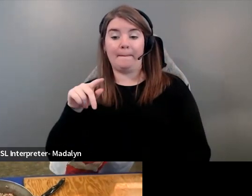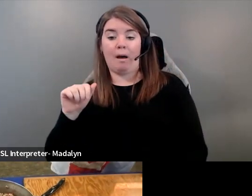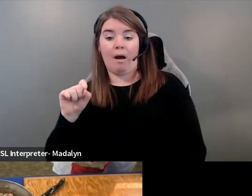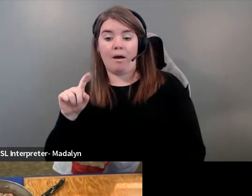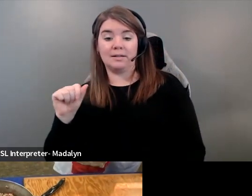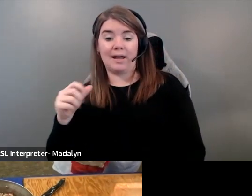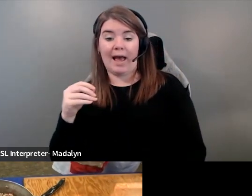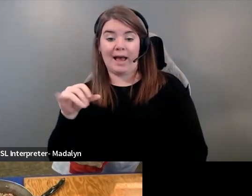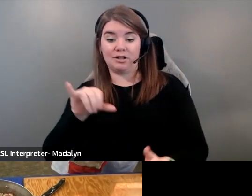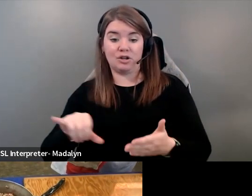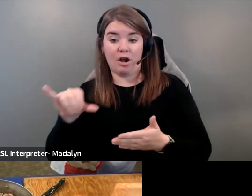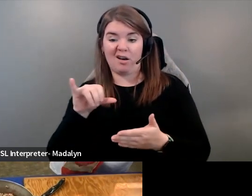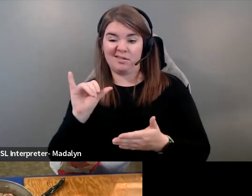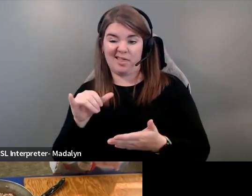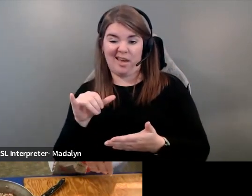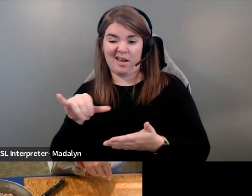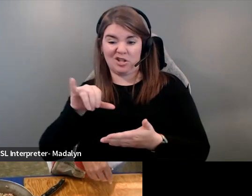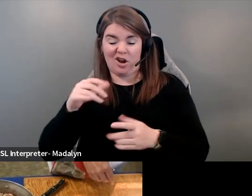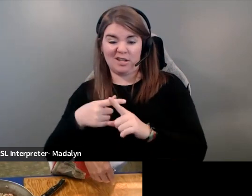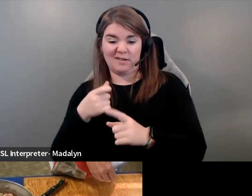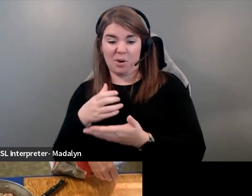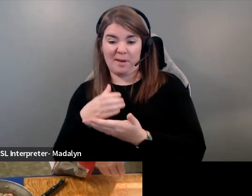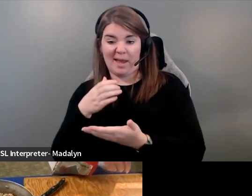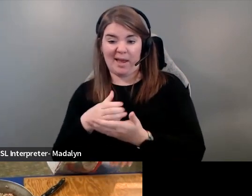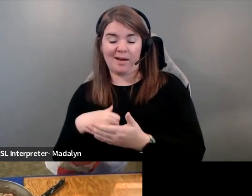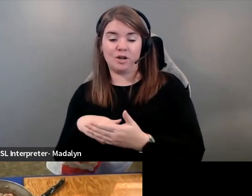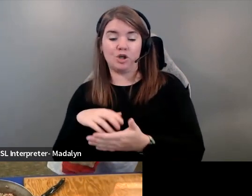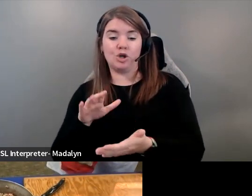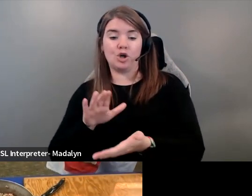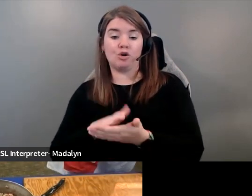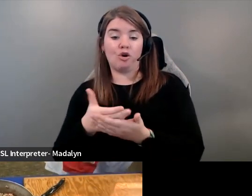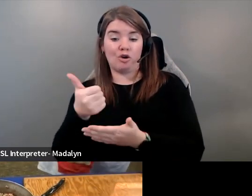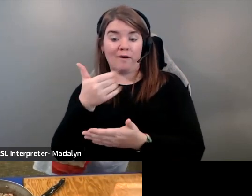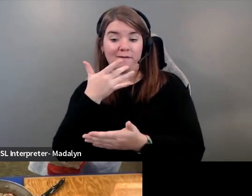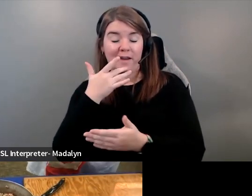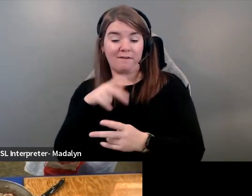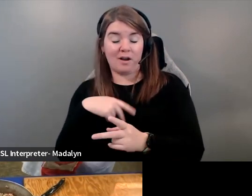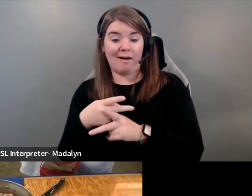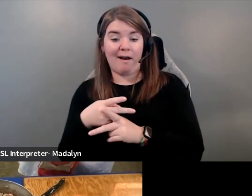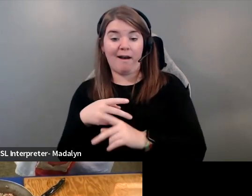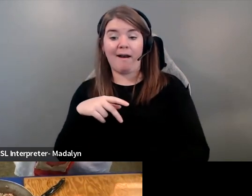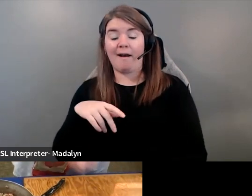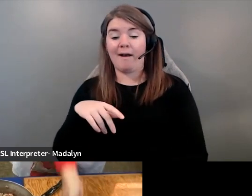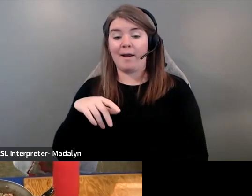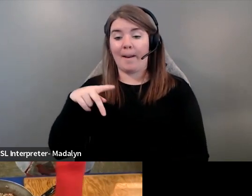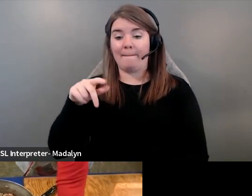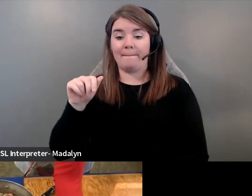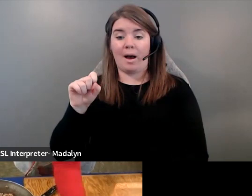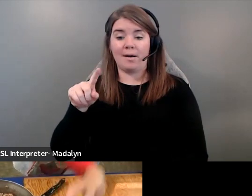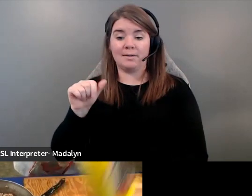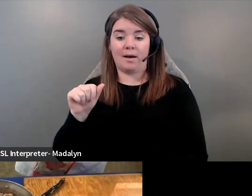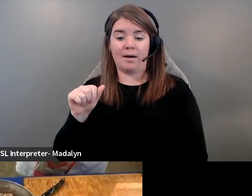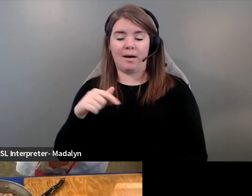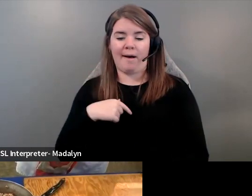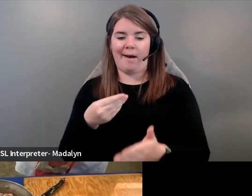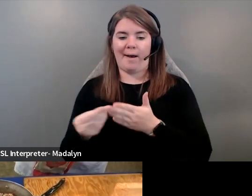just the sauce from the can. You're going to cook up your favorite kind of pasta. I bought egg noodles and use the other